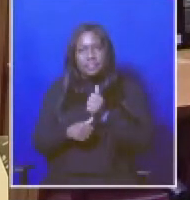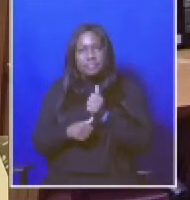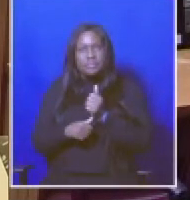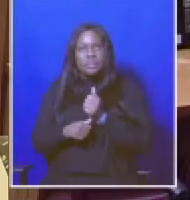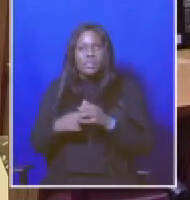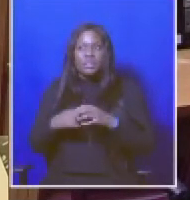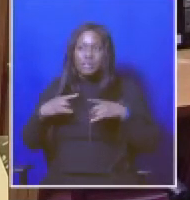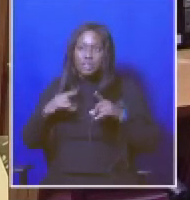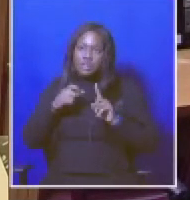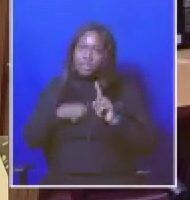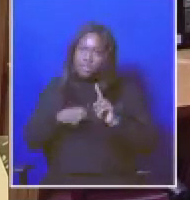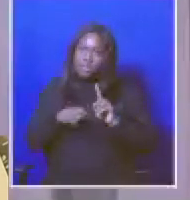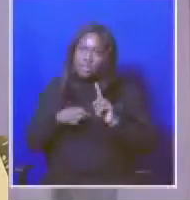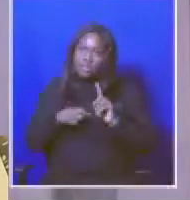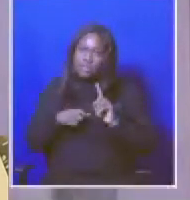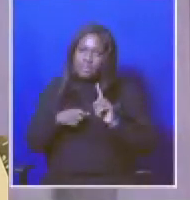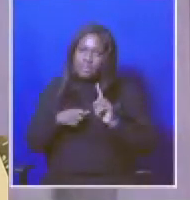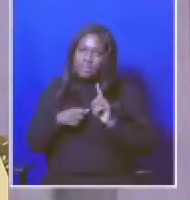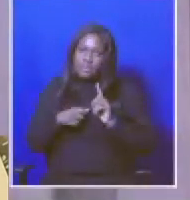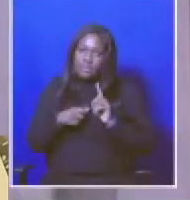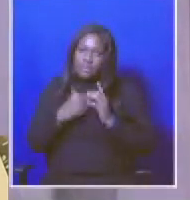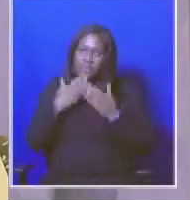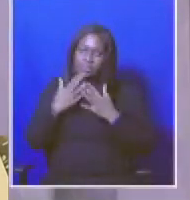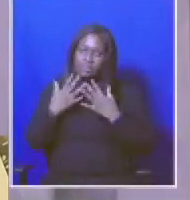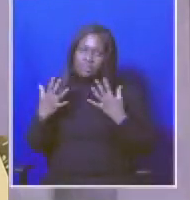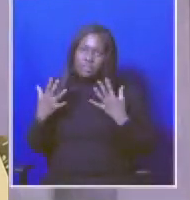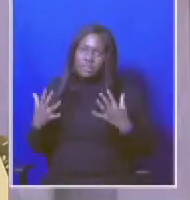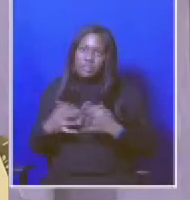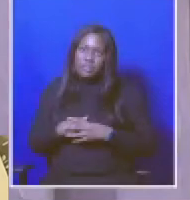Chairperson, thank you very much.